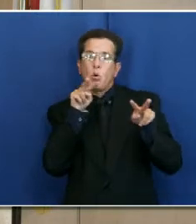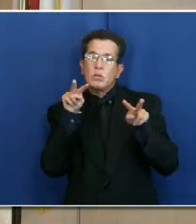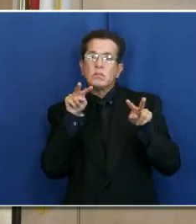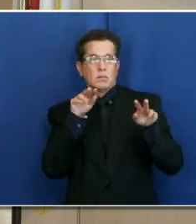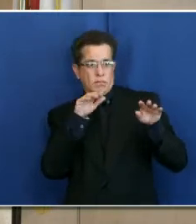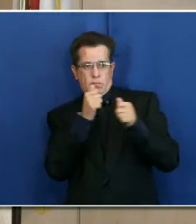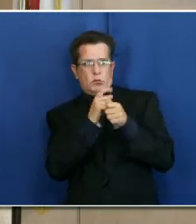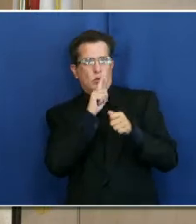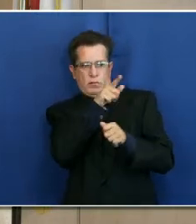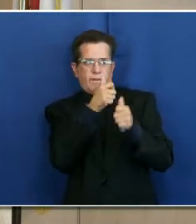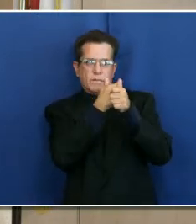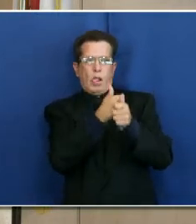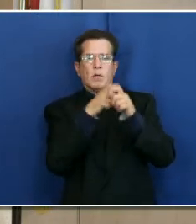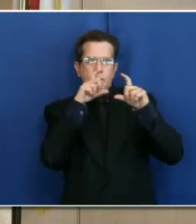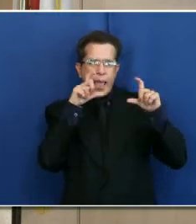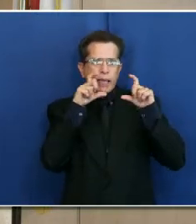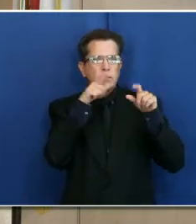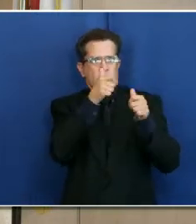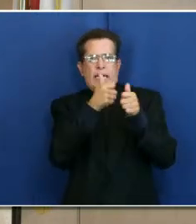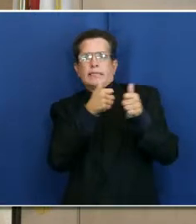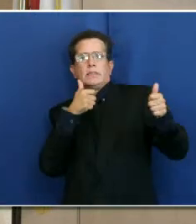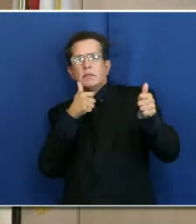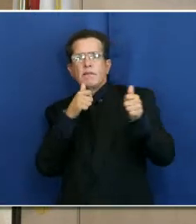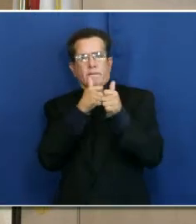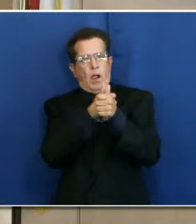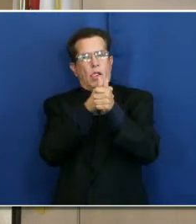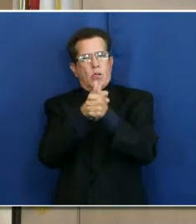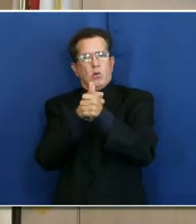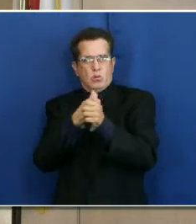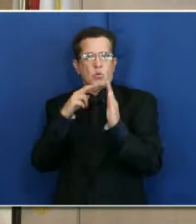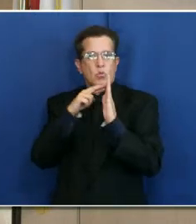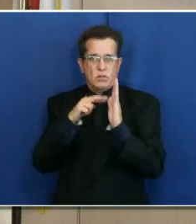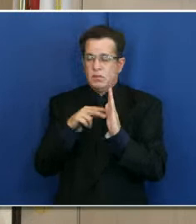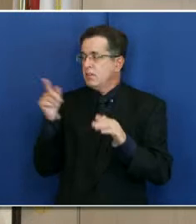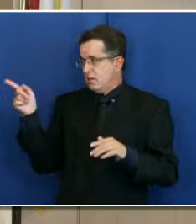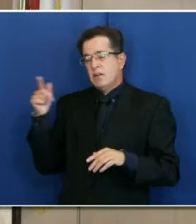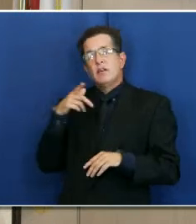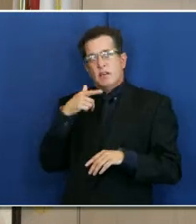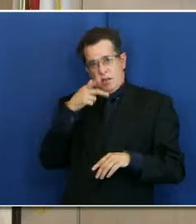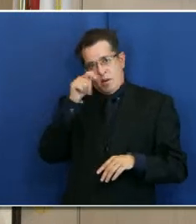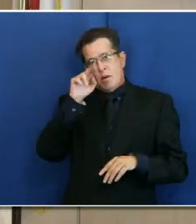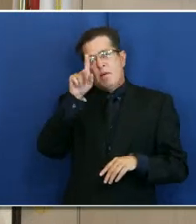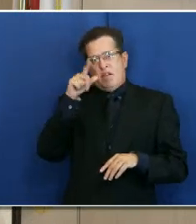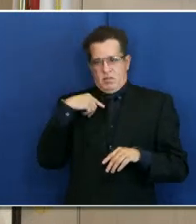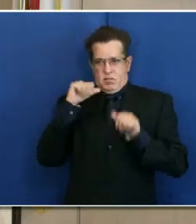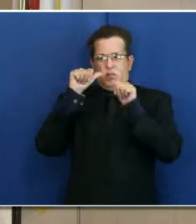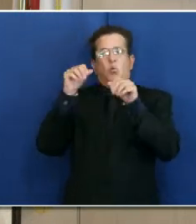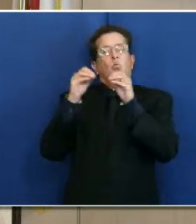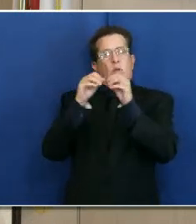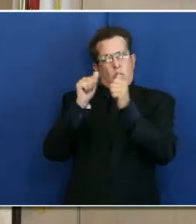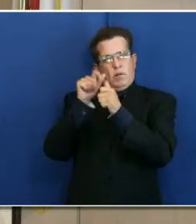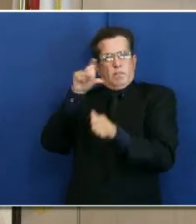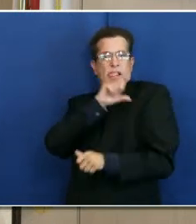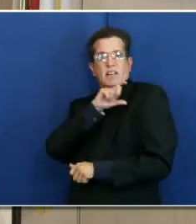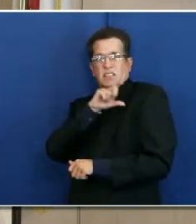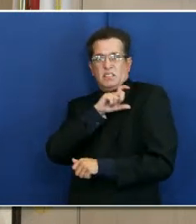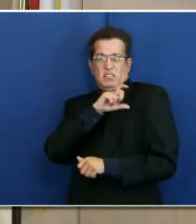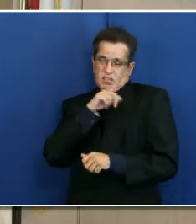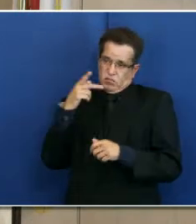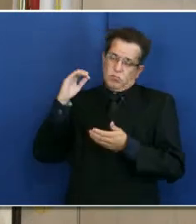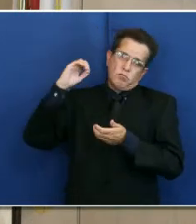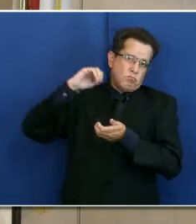distancing and masking requirements? Paul, we continue to work with our local law enforcement from the